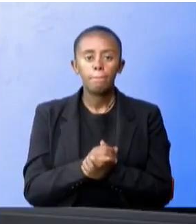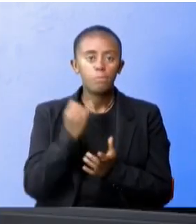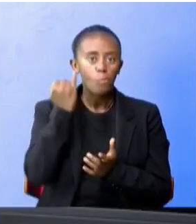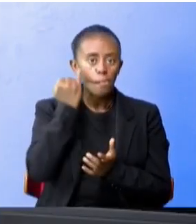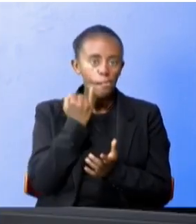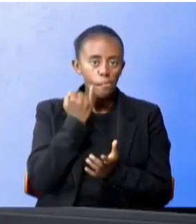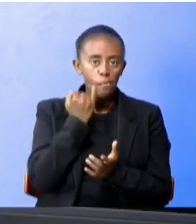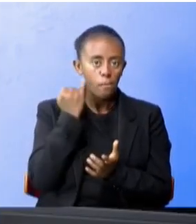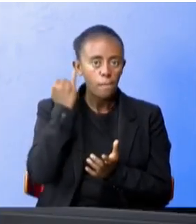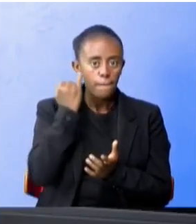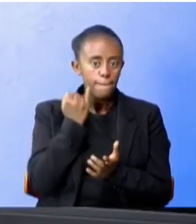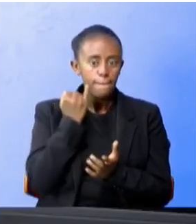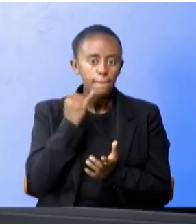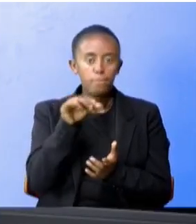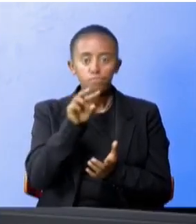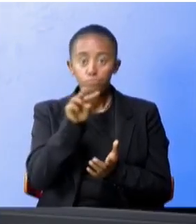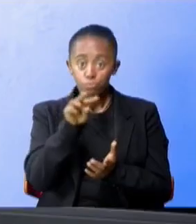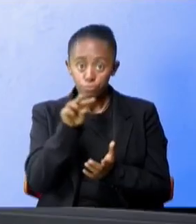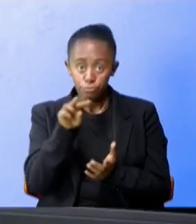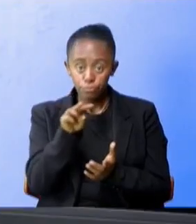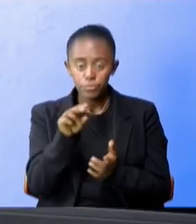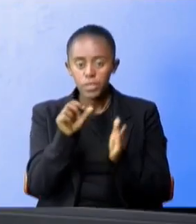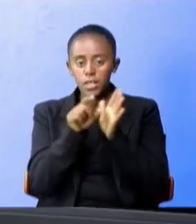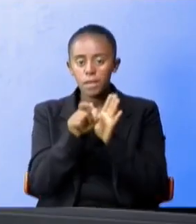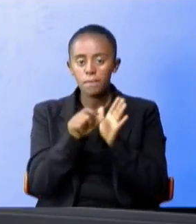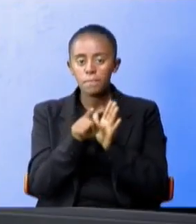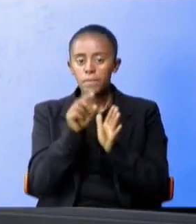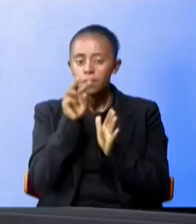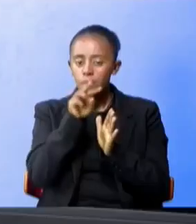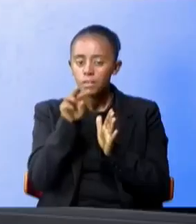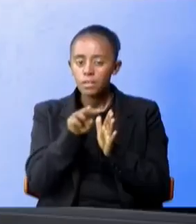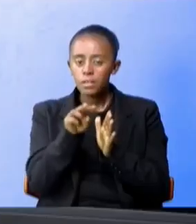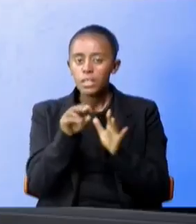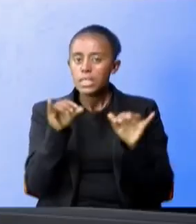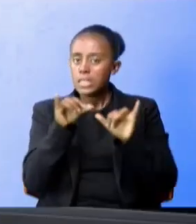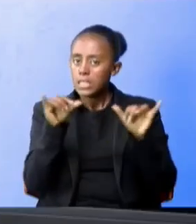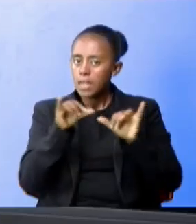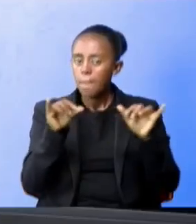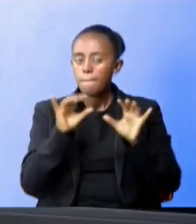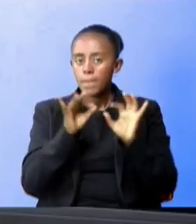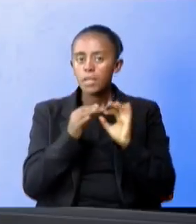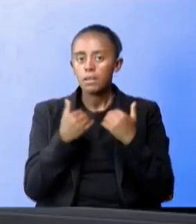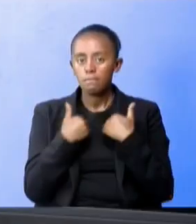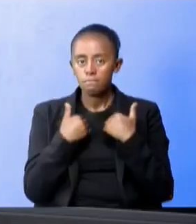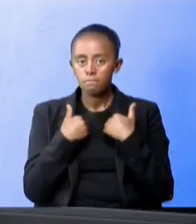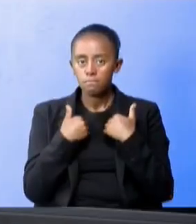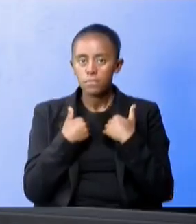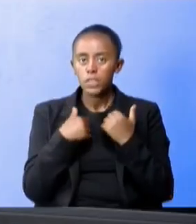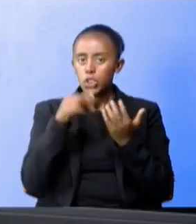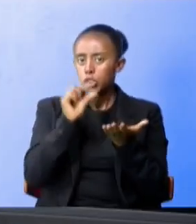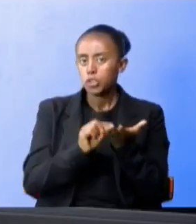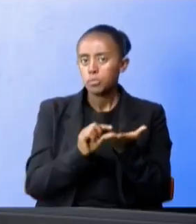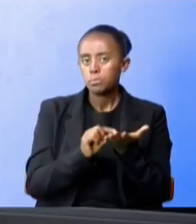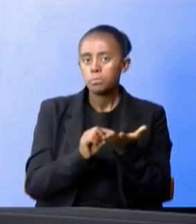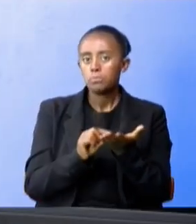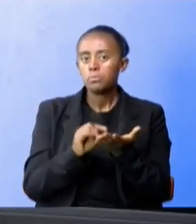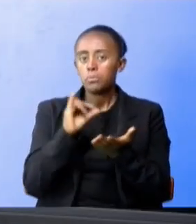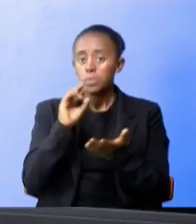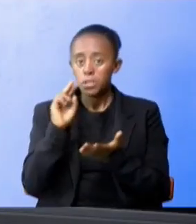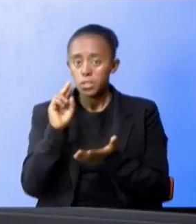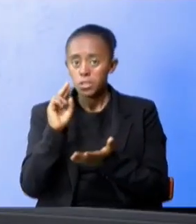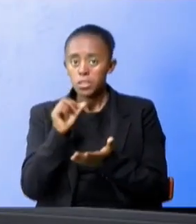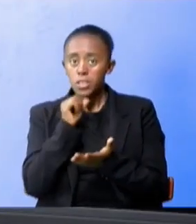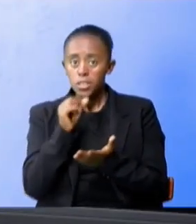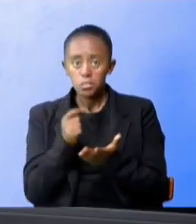For example, with these two examples, if you see, they have the same meaning. Cheap means inexpensive,